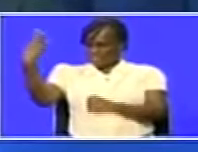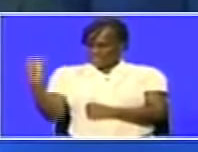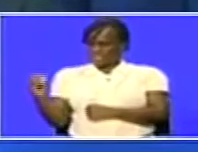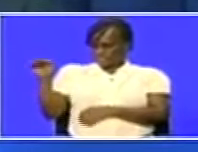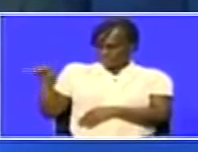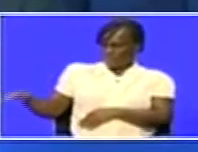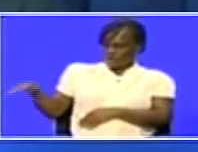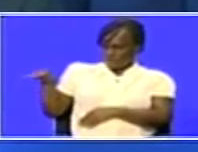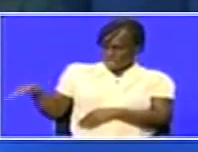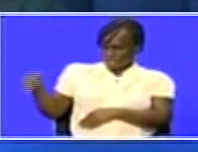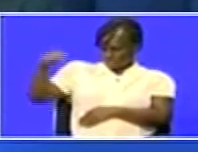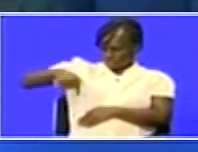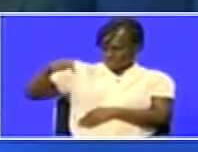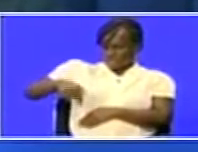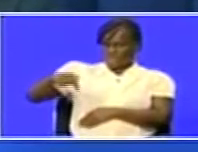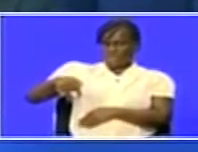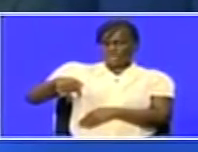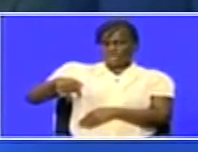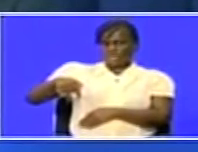morning,